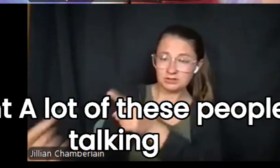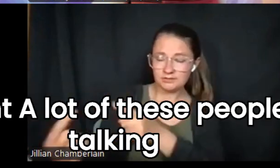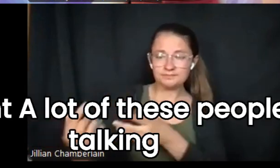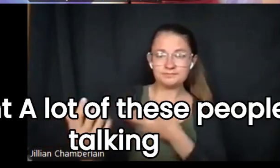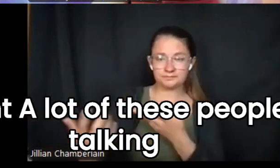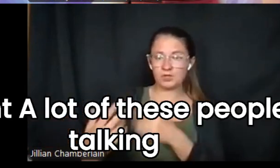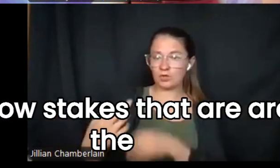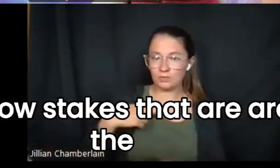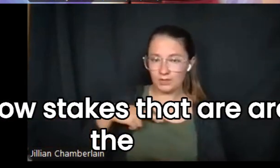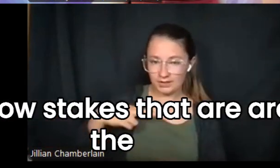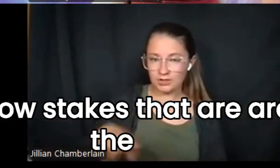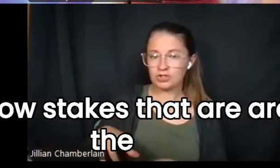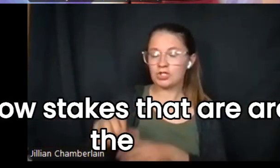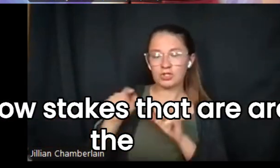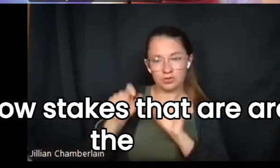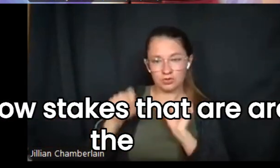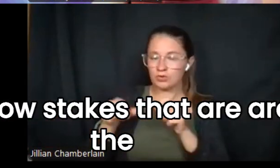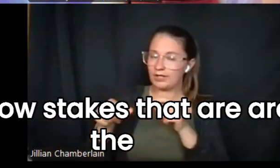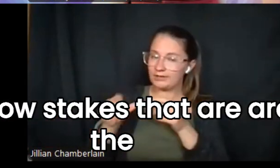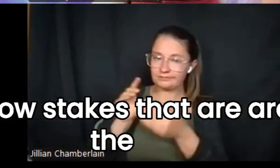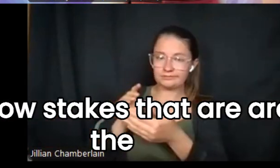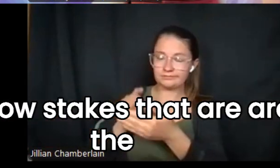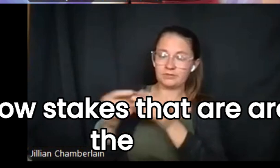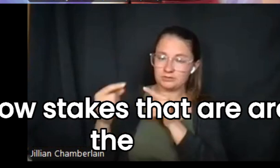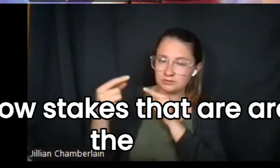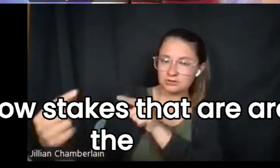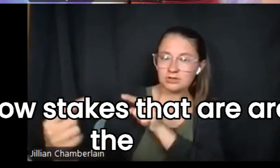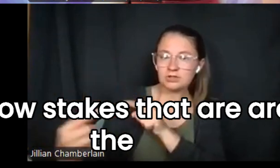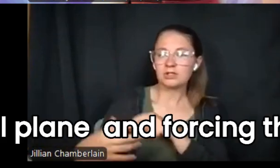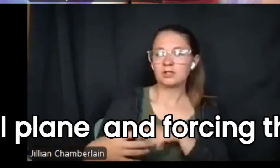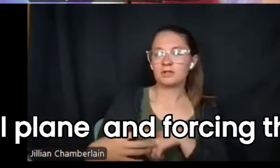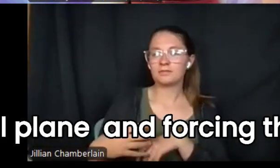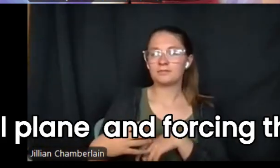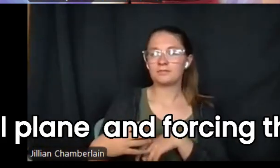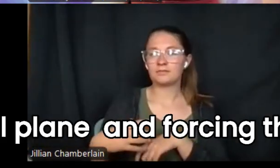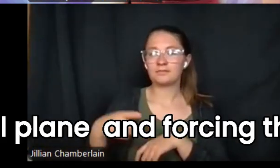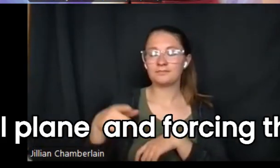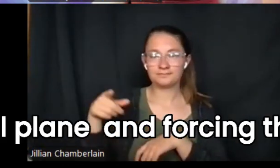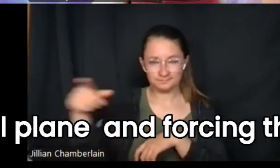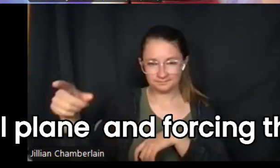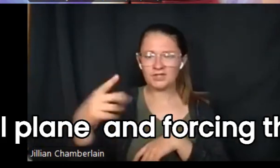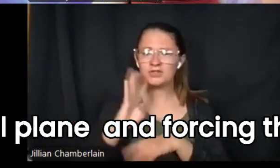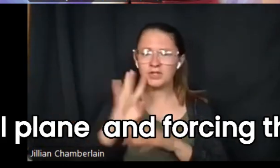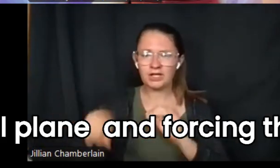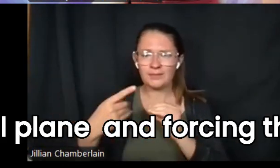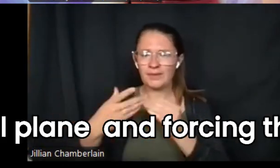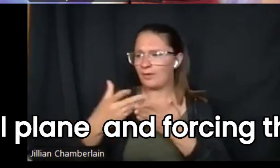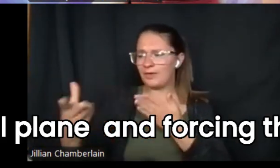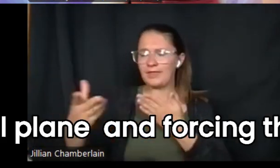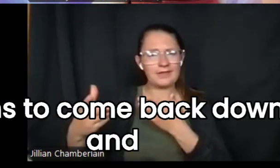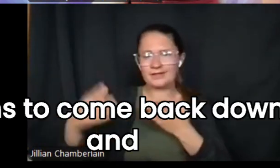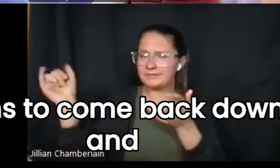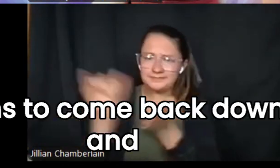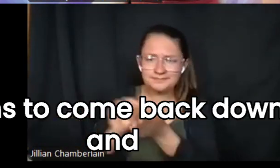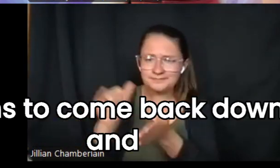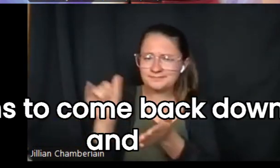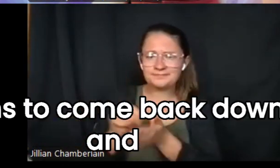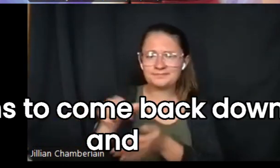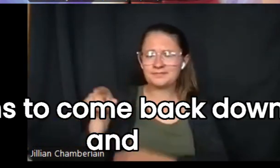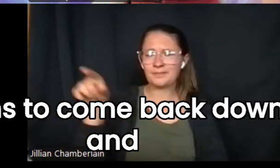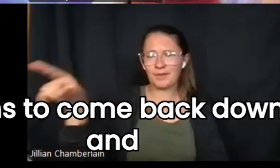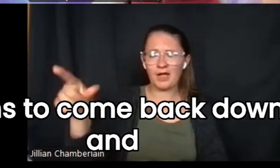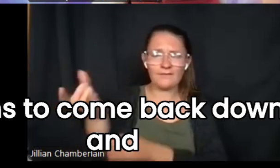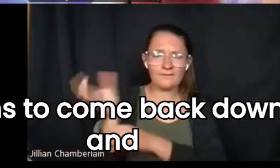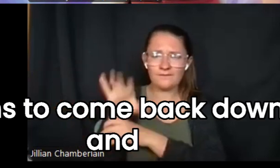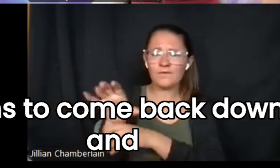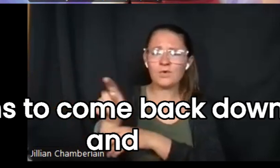people are talking about, stakes that are beyond the mortal plane. And forcing those conversations to